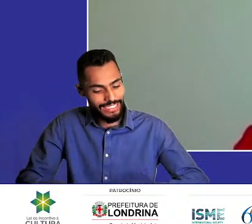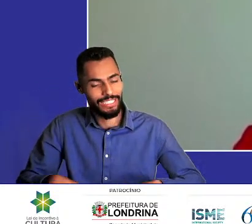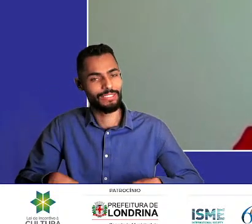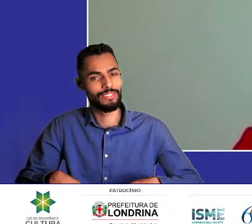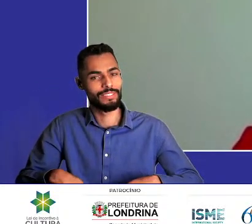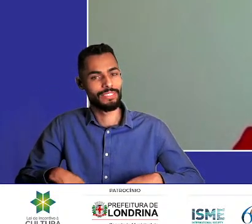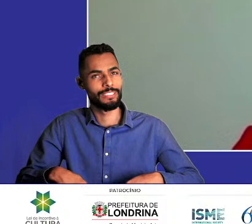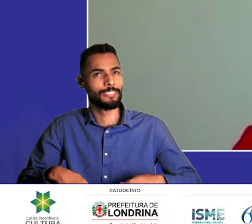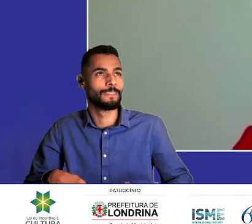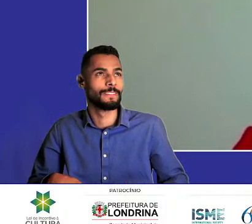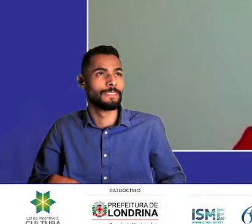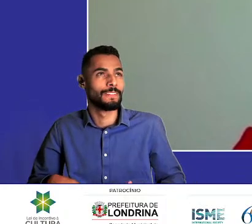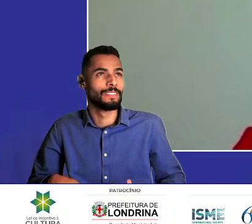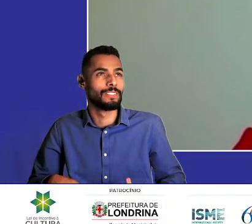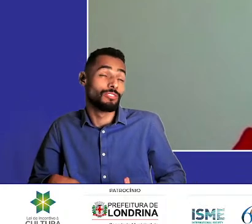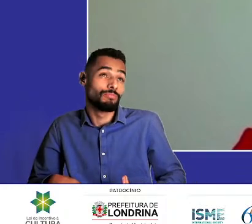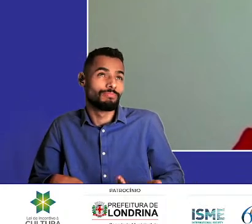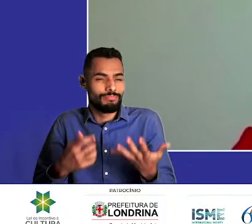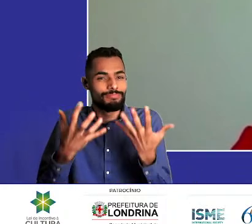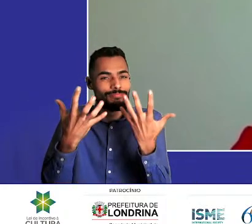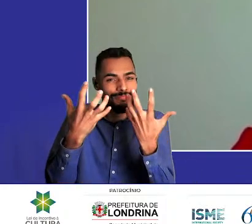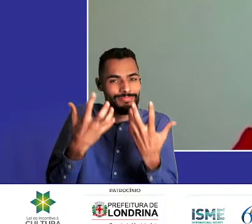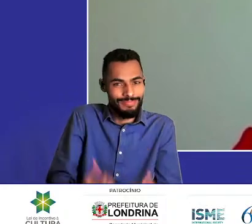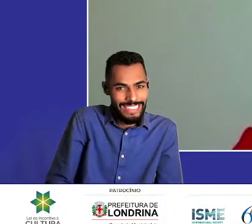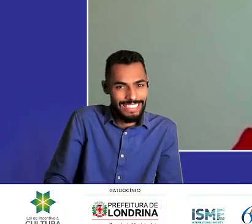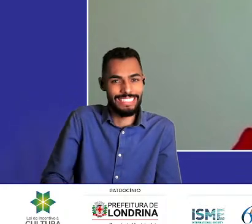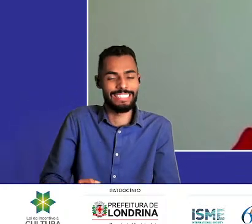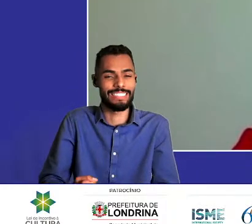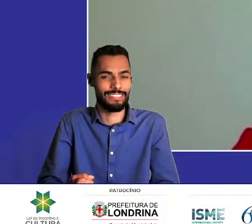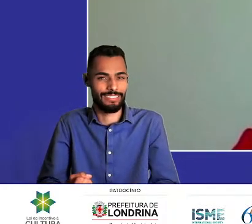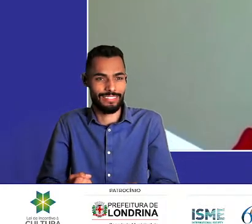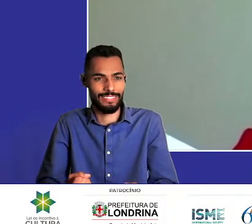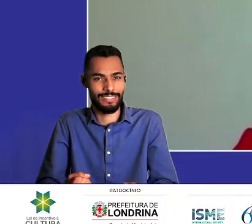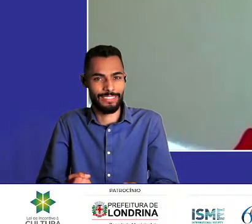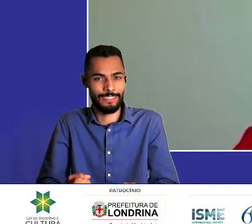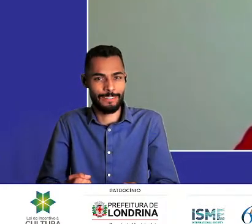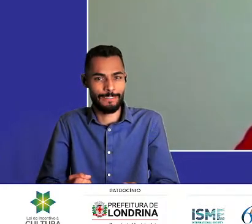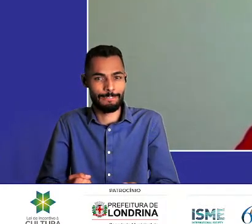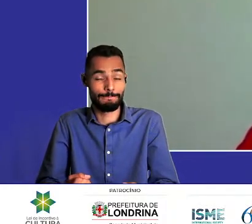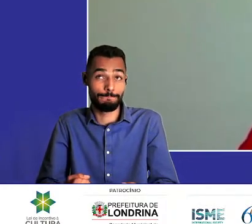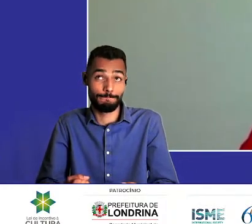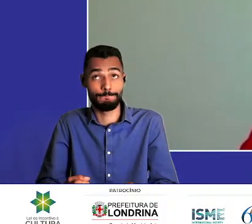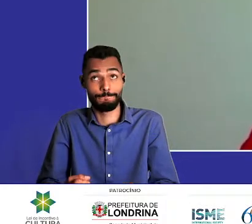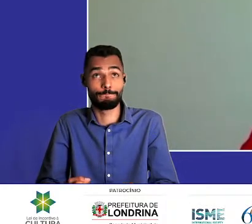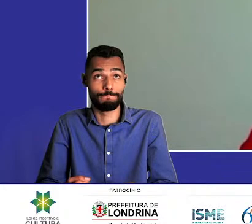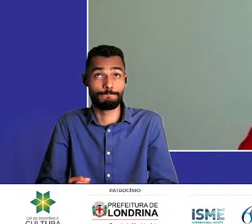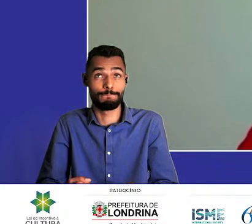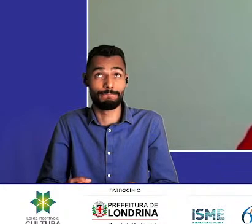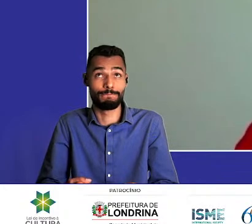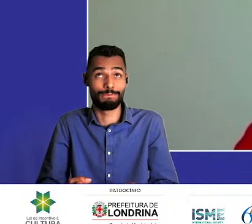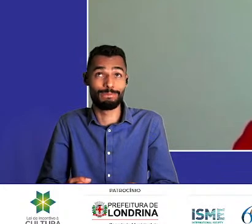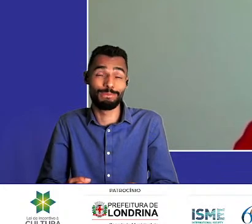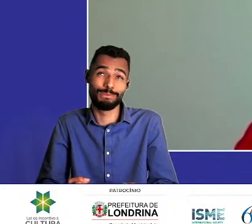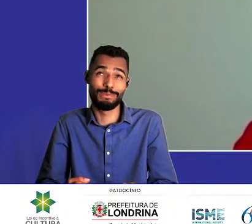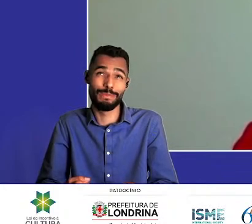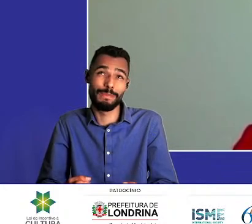and providing a favorable environment for its flourishing.